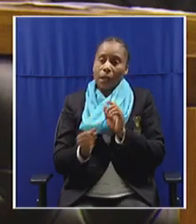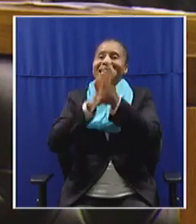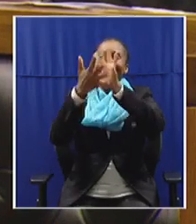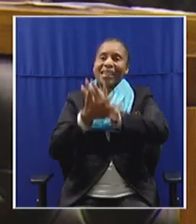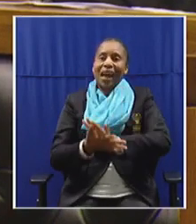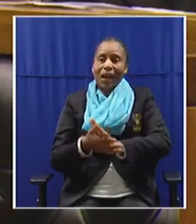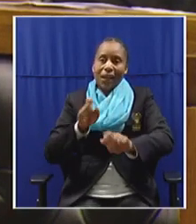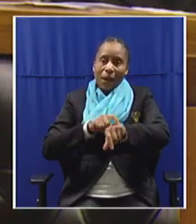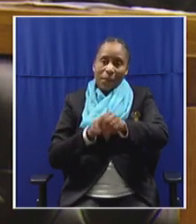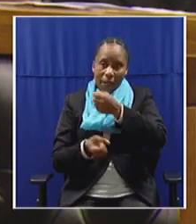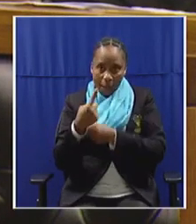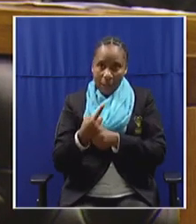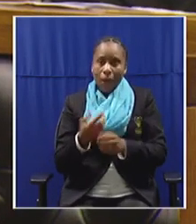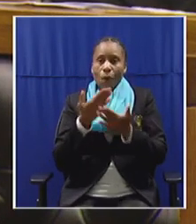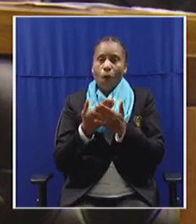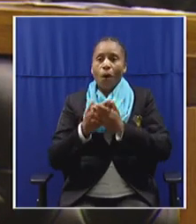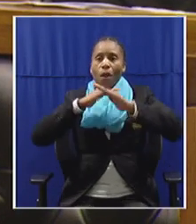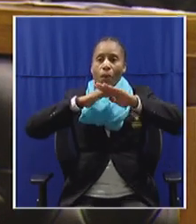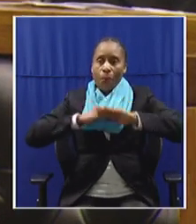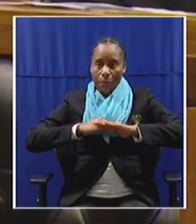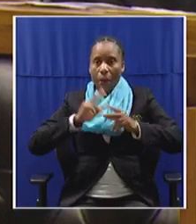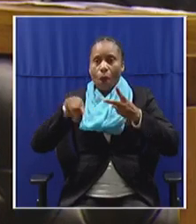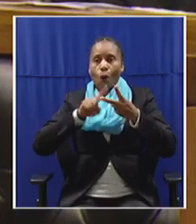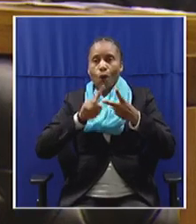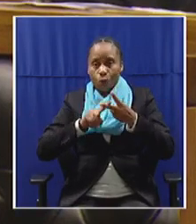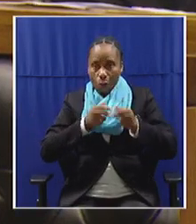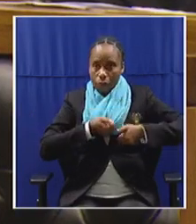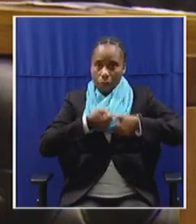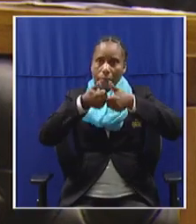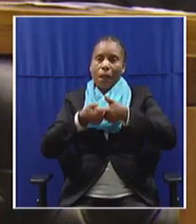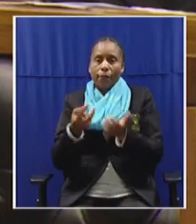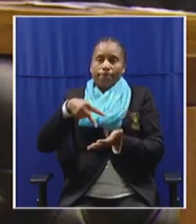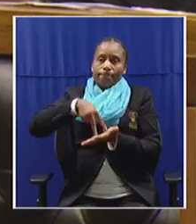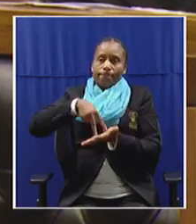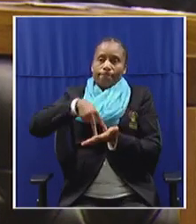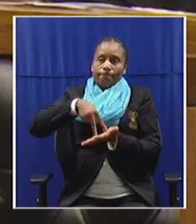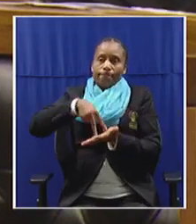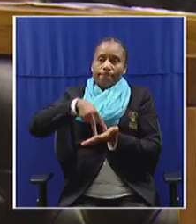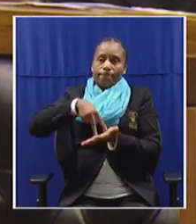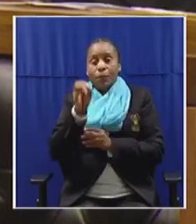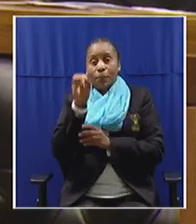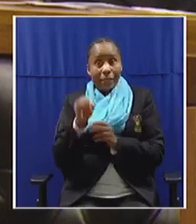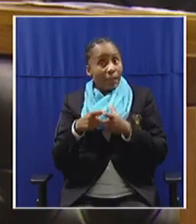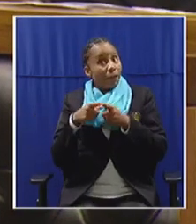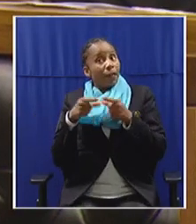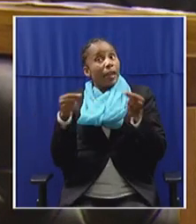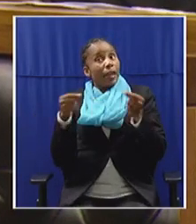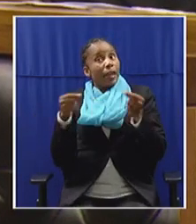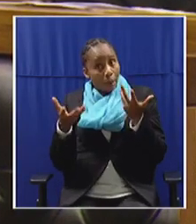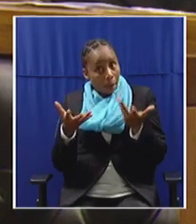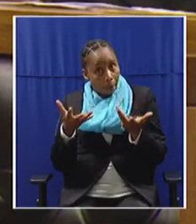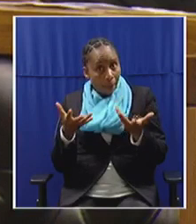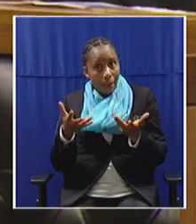relief and recovery. When this percentage has been exhausted, the province or the